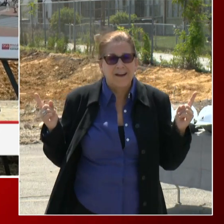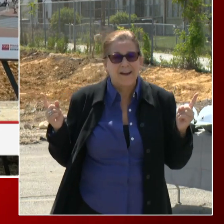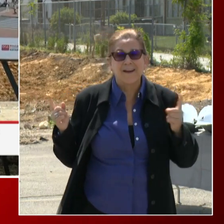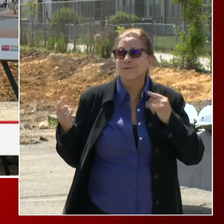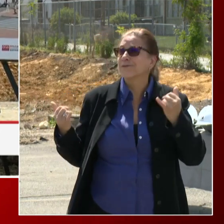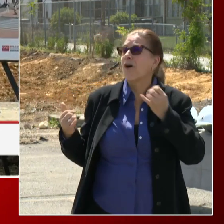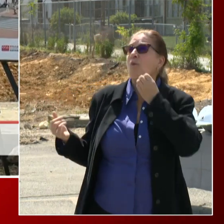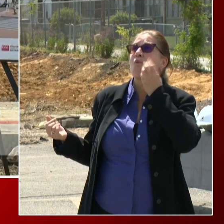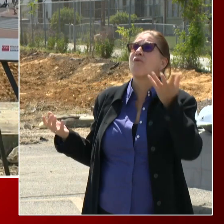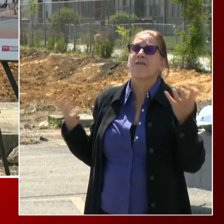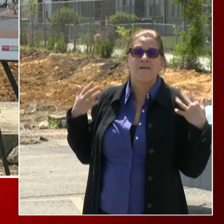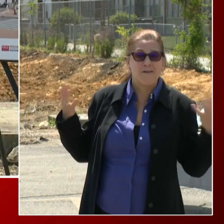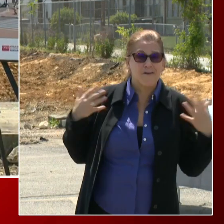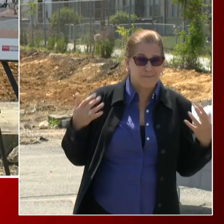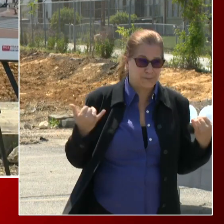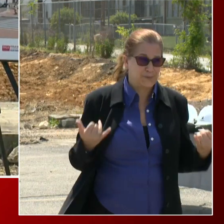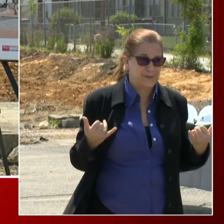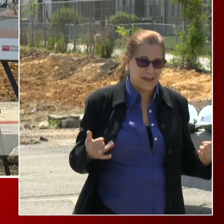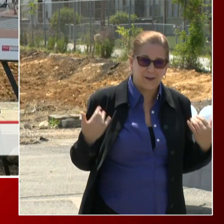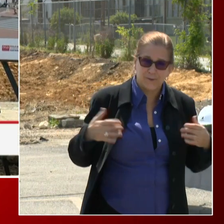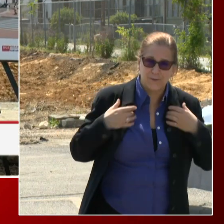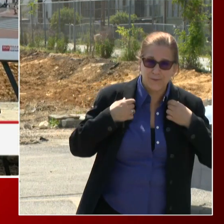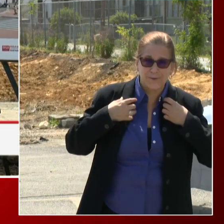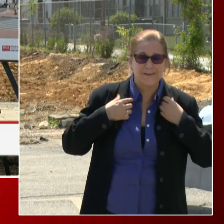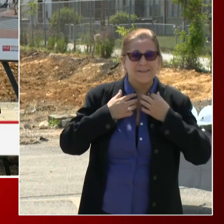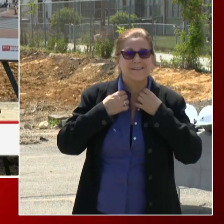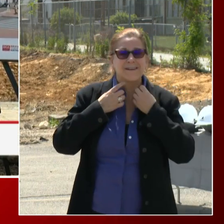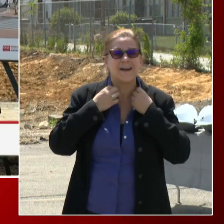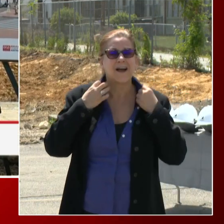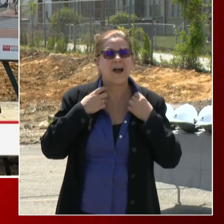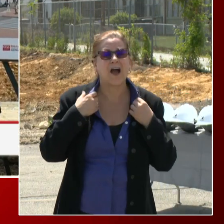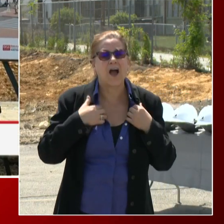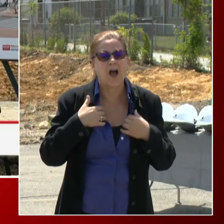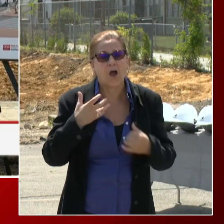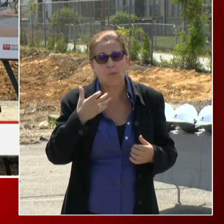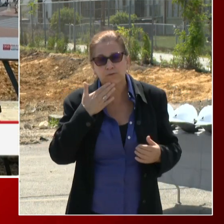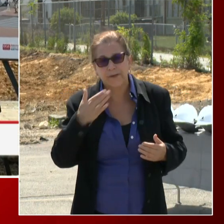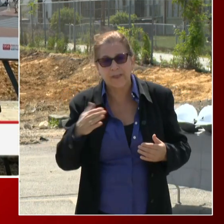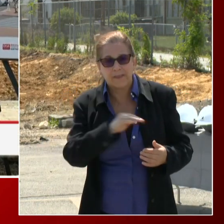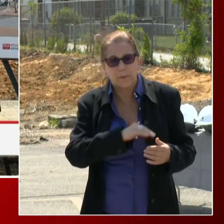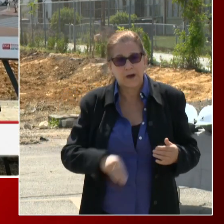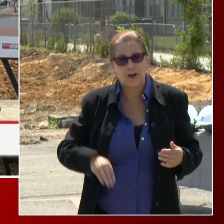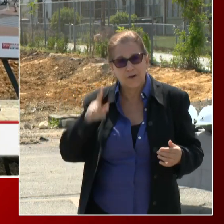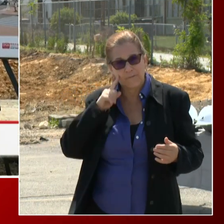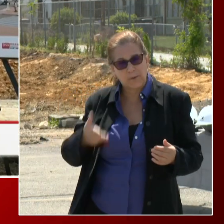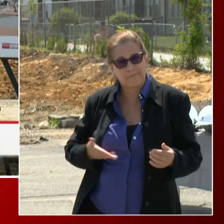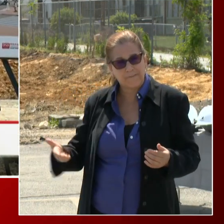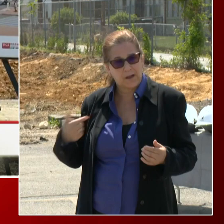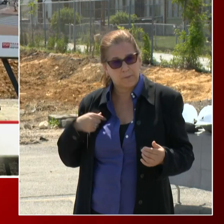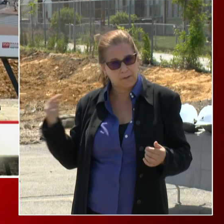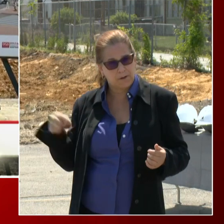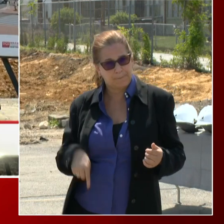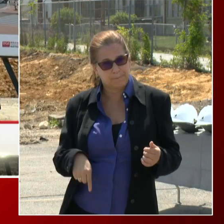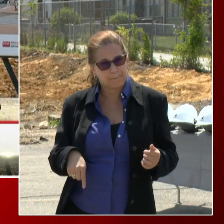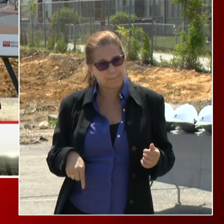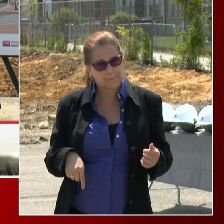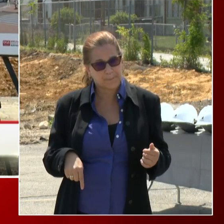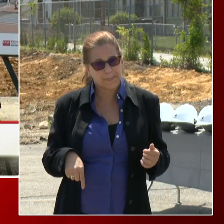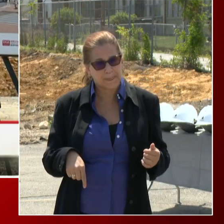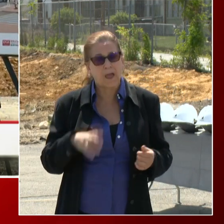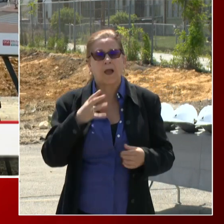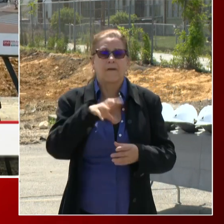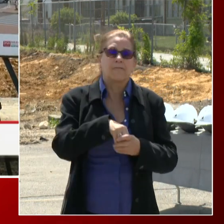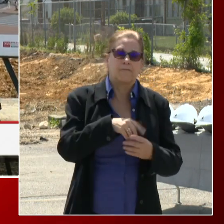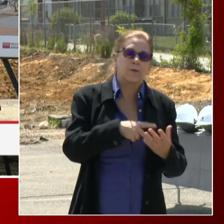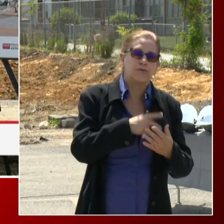isn't it? I want to thank the mayor for inviting me to take part in this, what I think is a